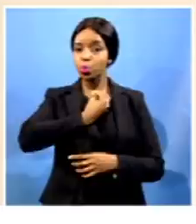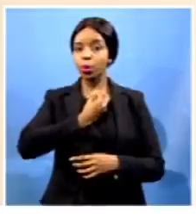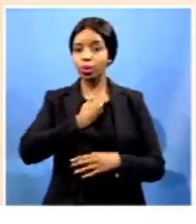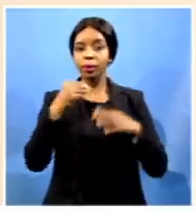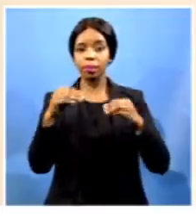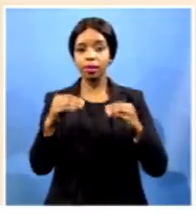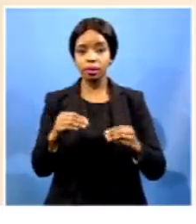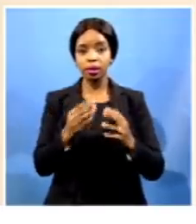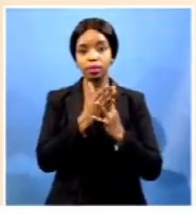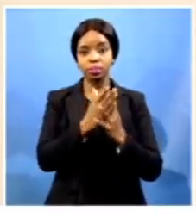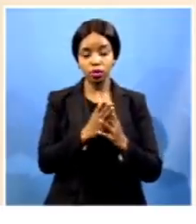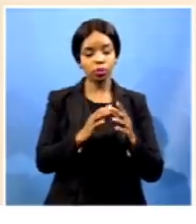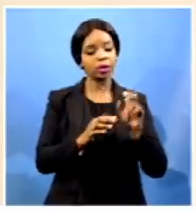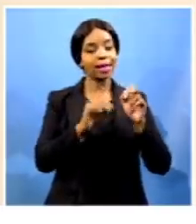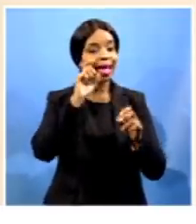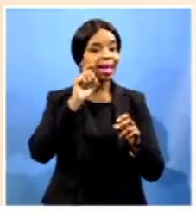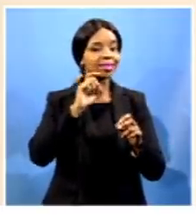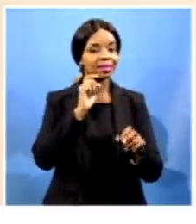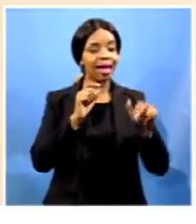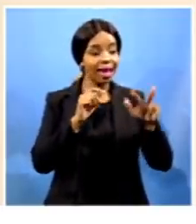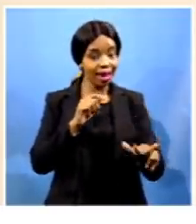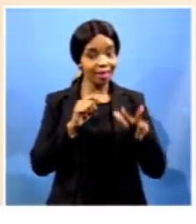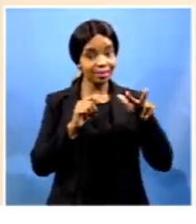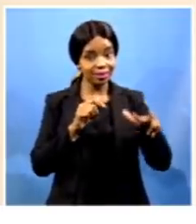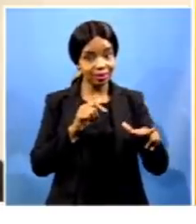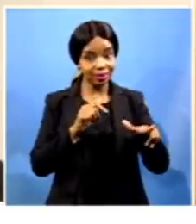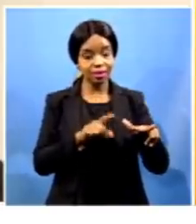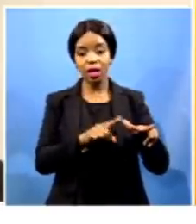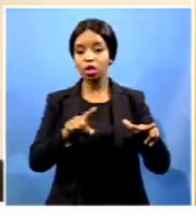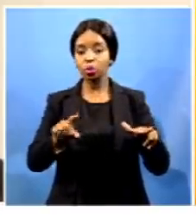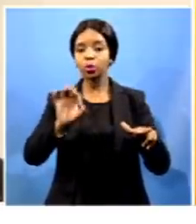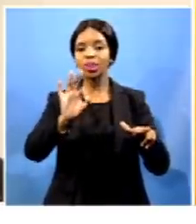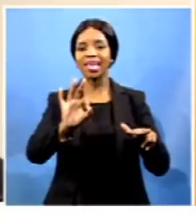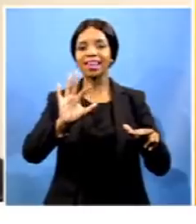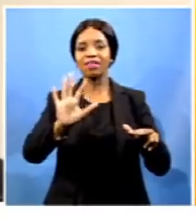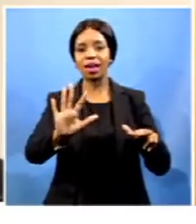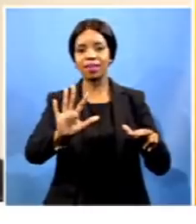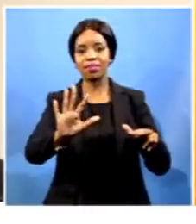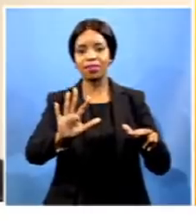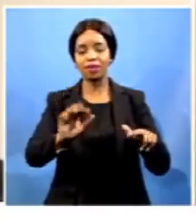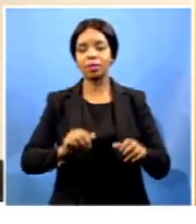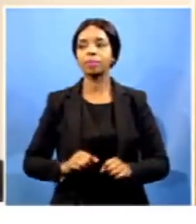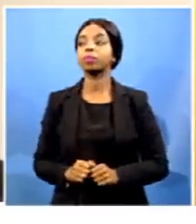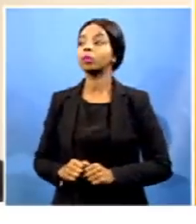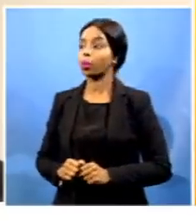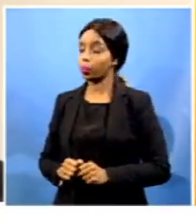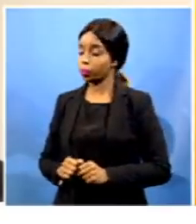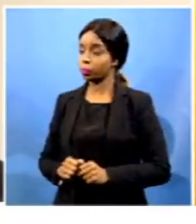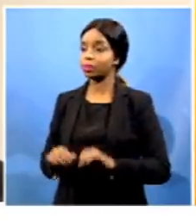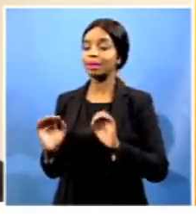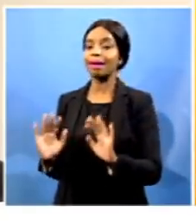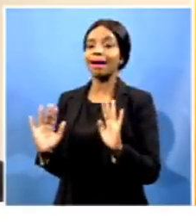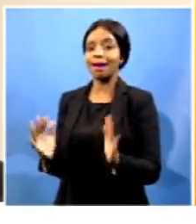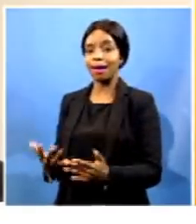of 18 and 35. 18 and 35? Yes. Okay. And how will it be defined? I know you spoke to the kind